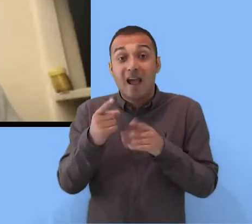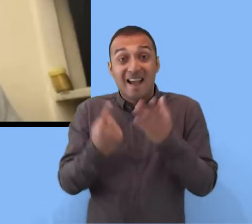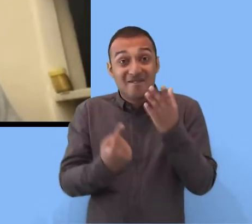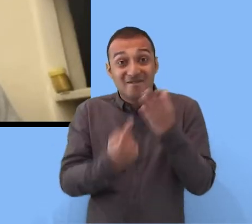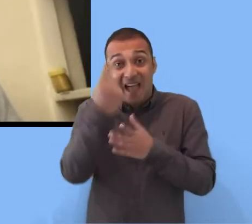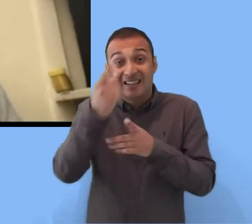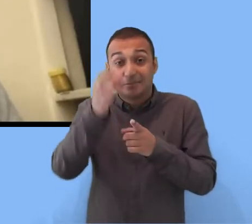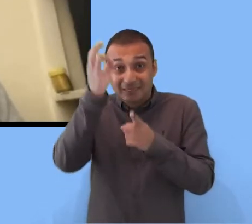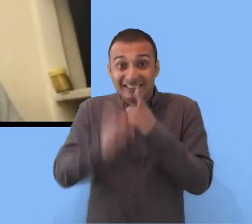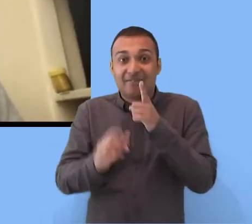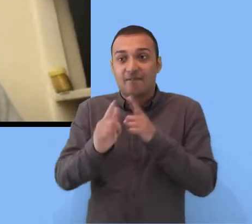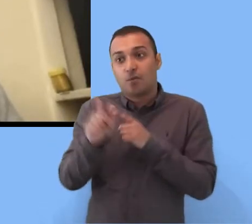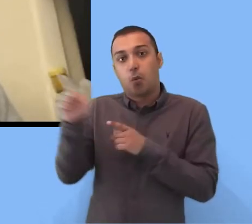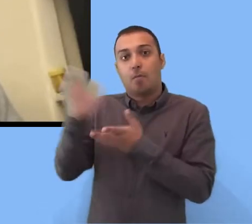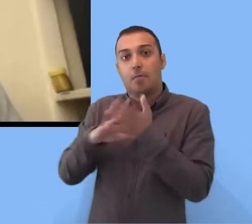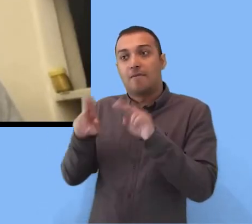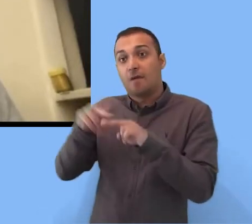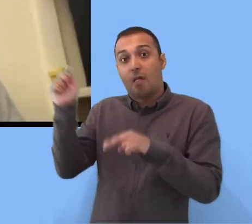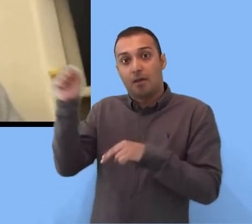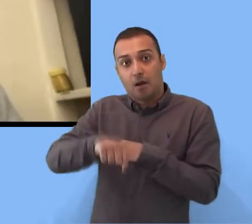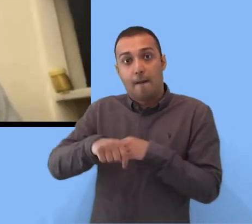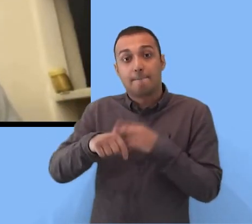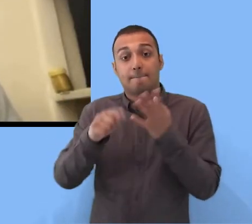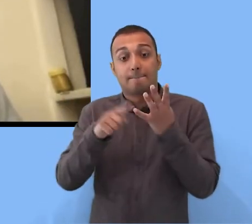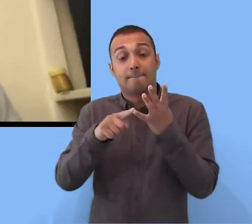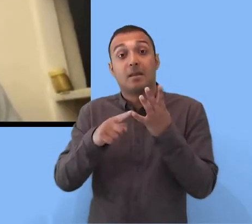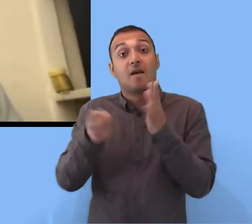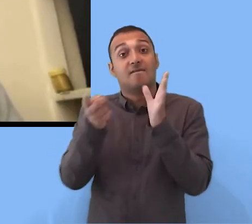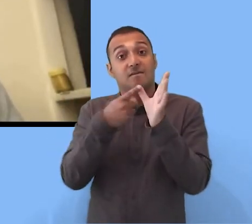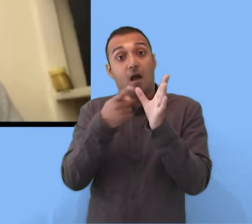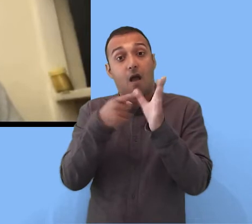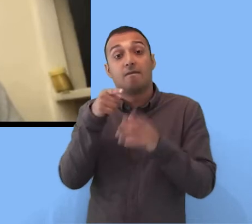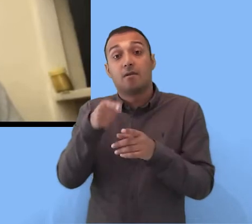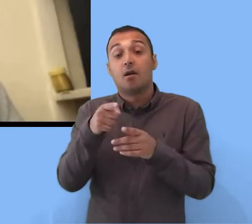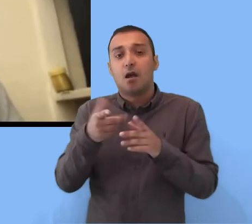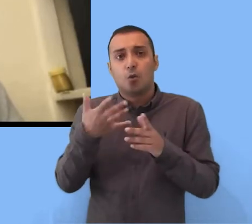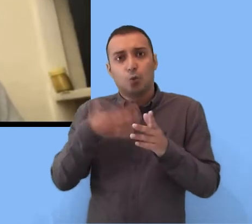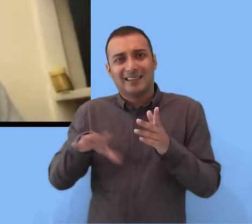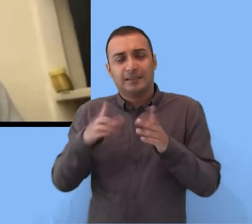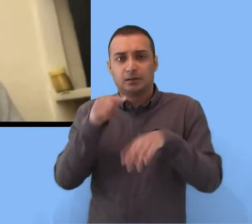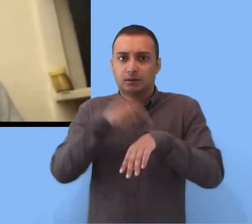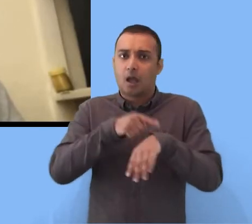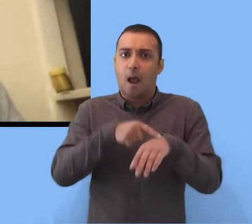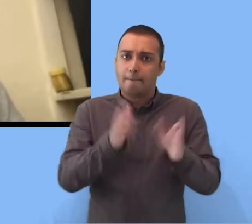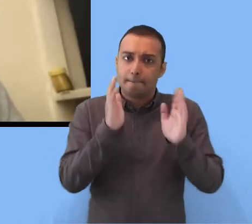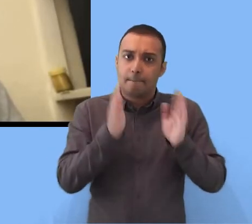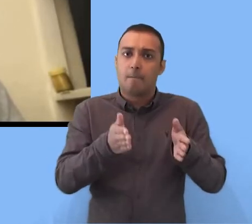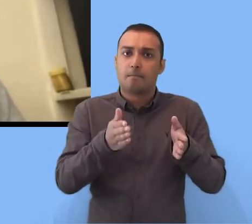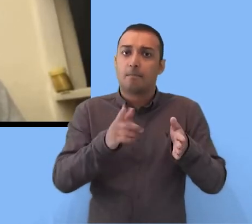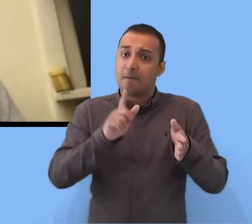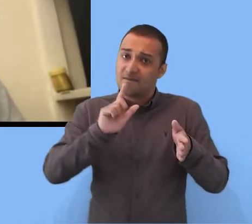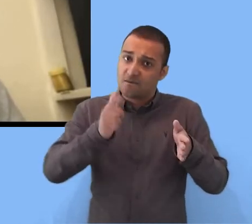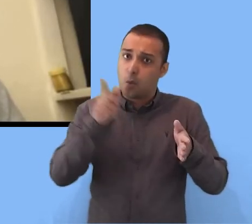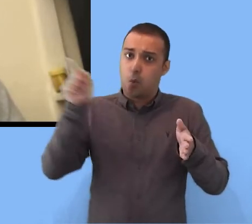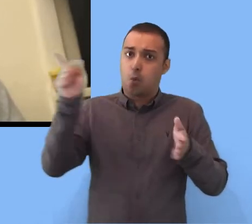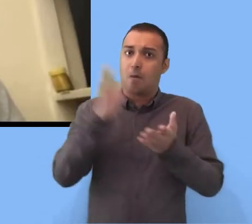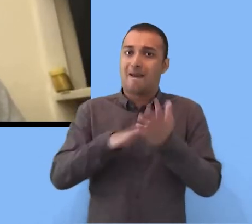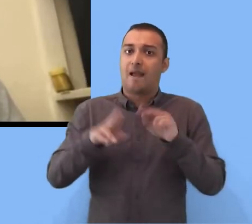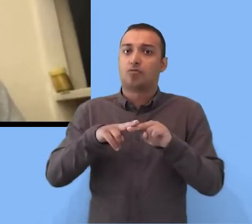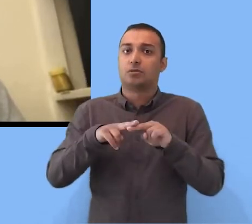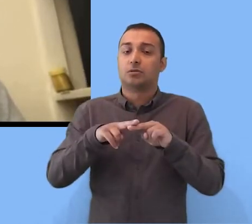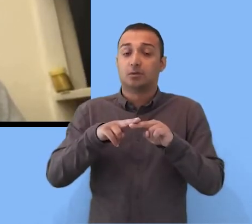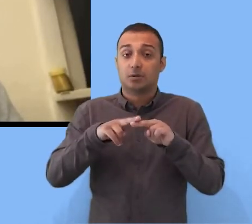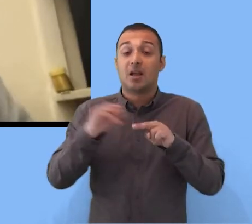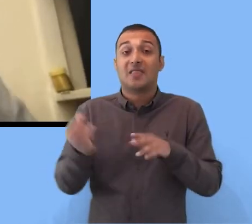parents. And 5, create time for parents. And 6, keep feedback